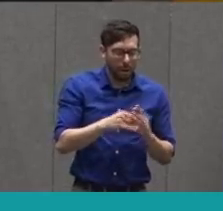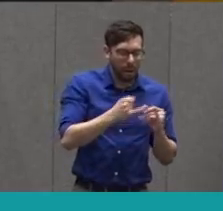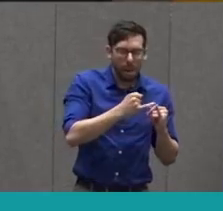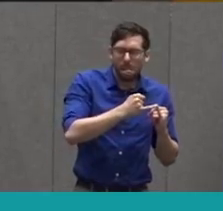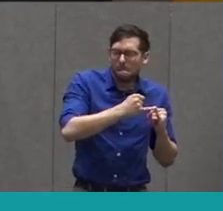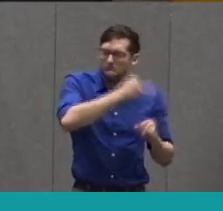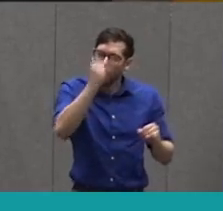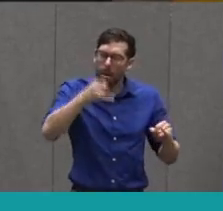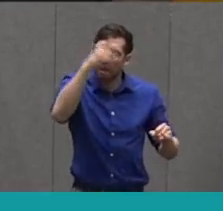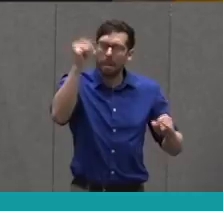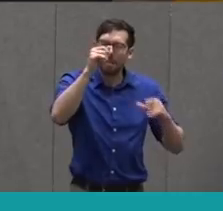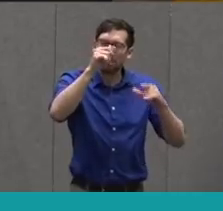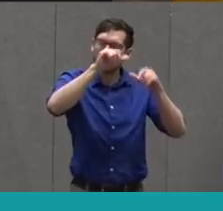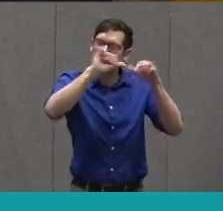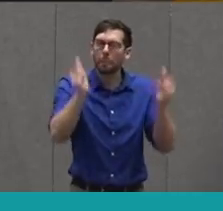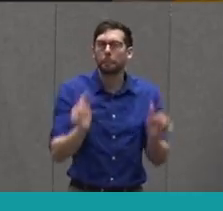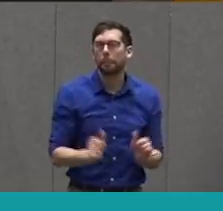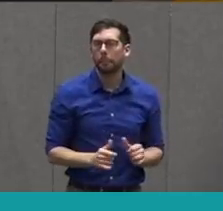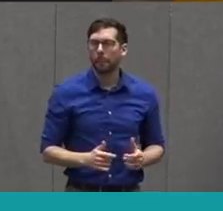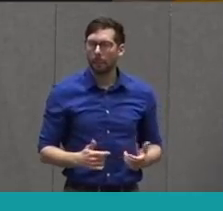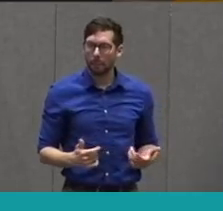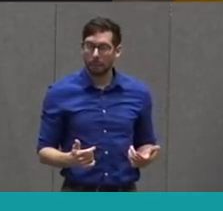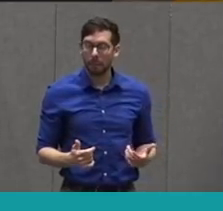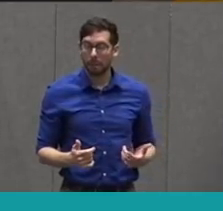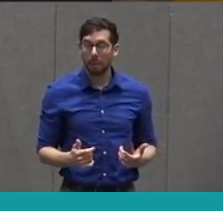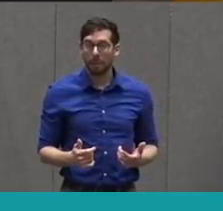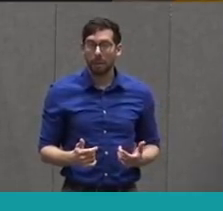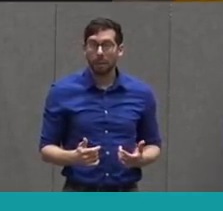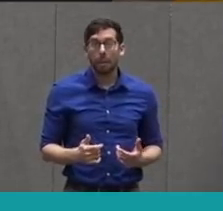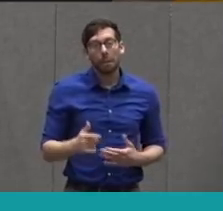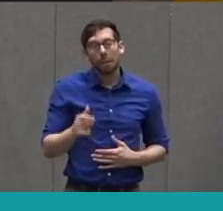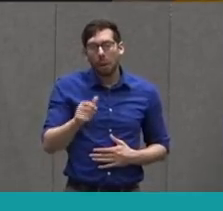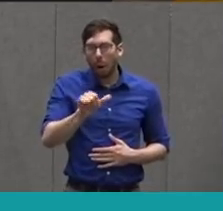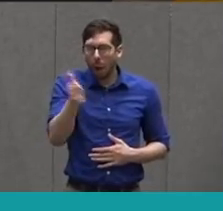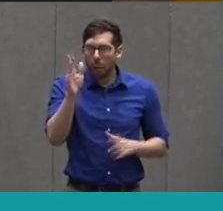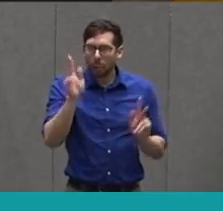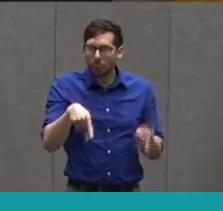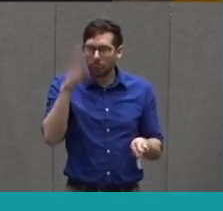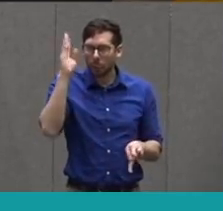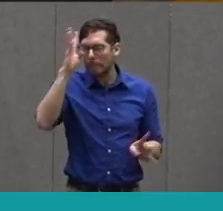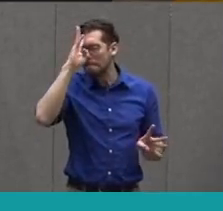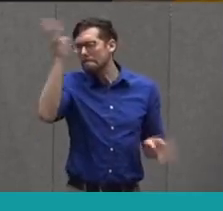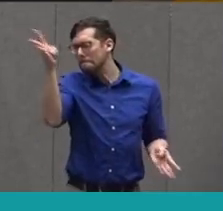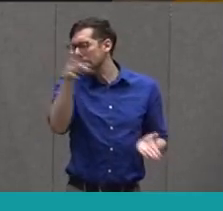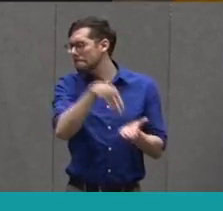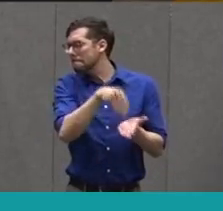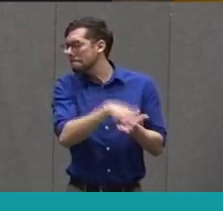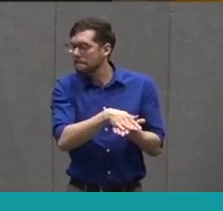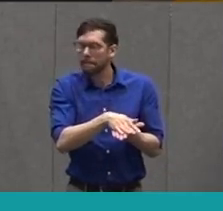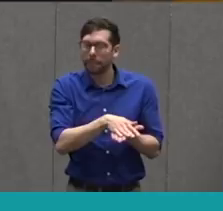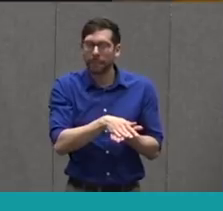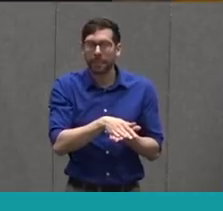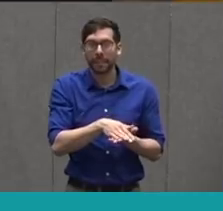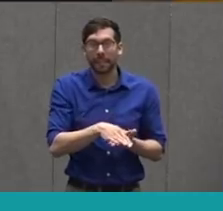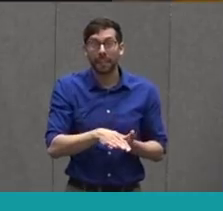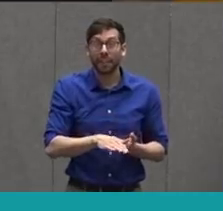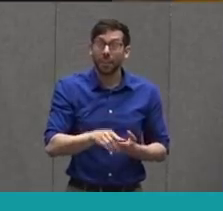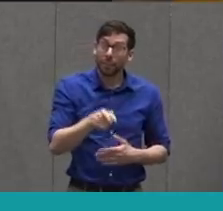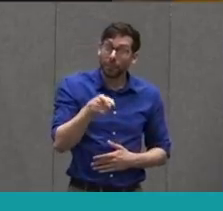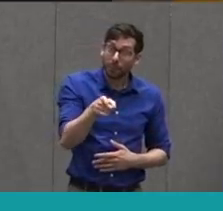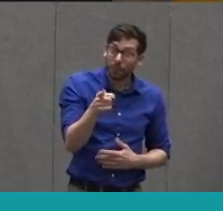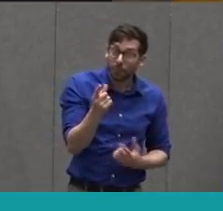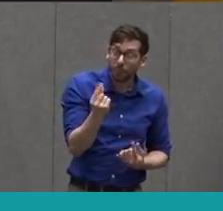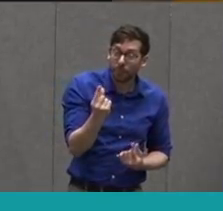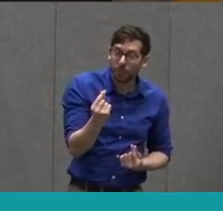shape. And they're going to do that for you, or you can do it for yourself. And then it's your job to make a picture